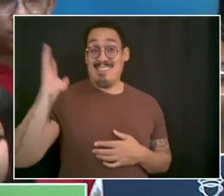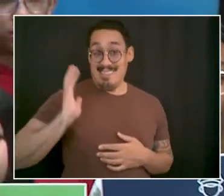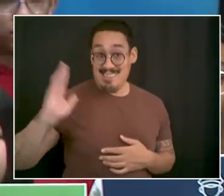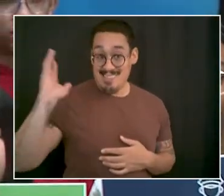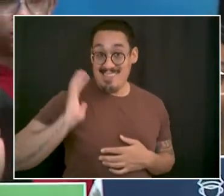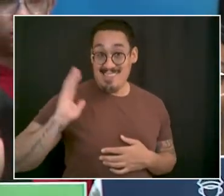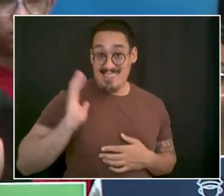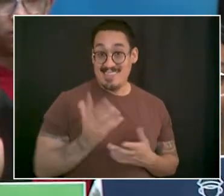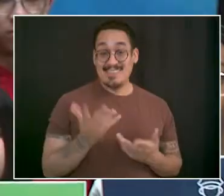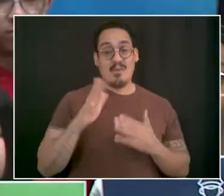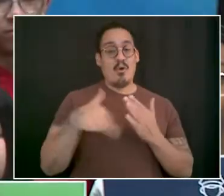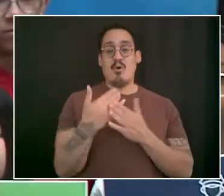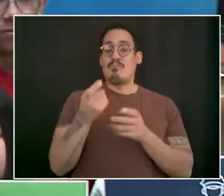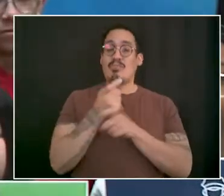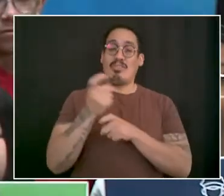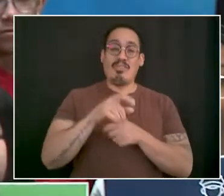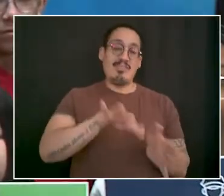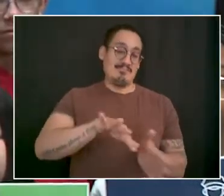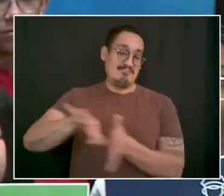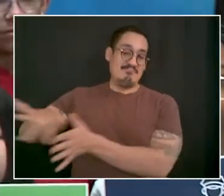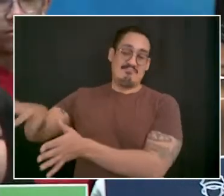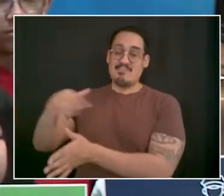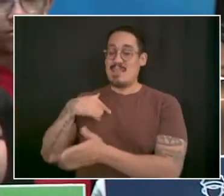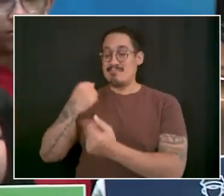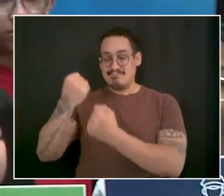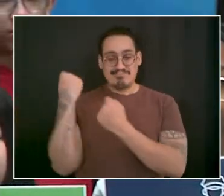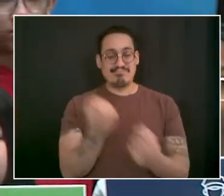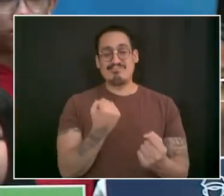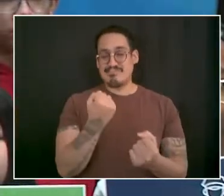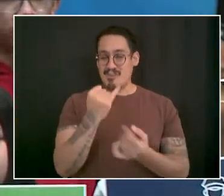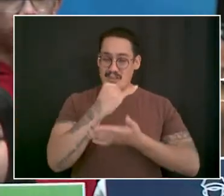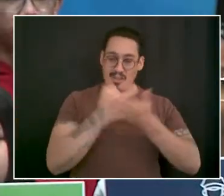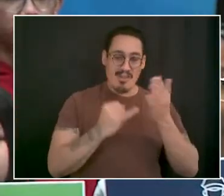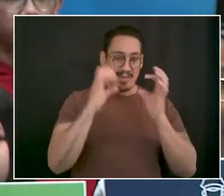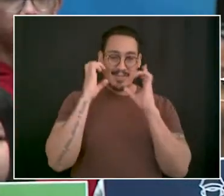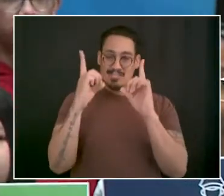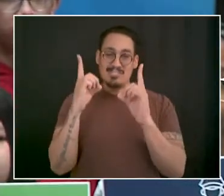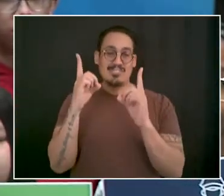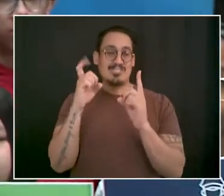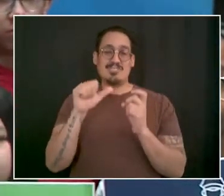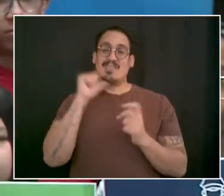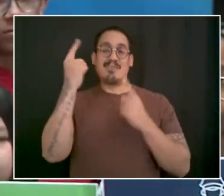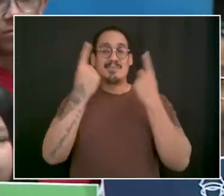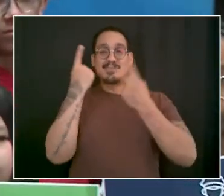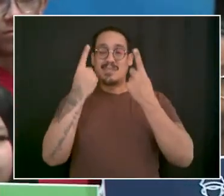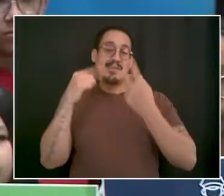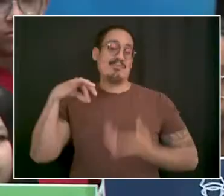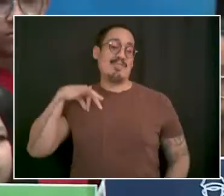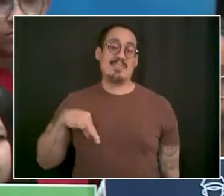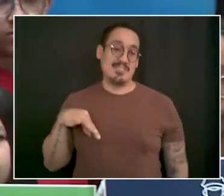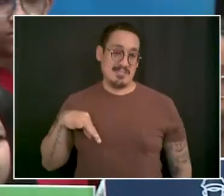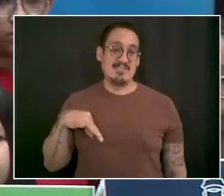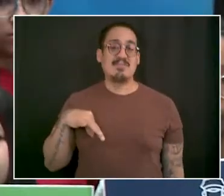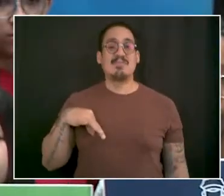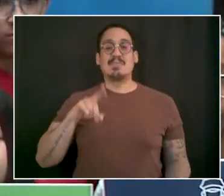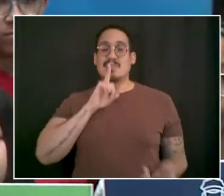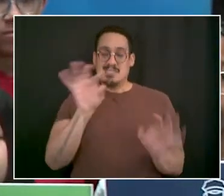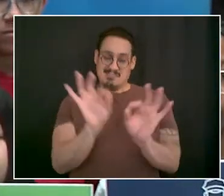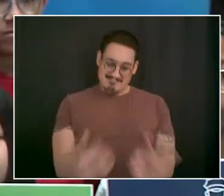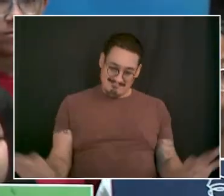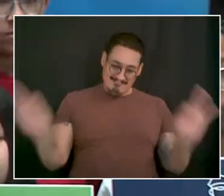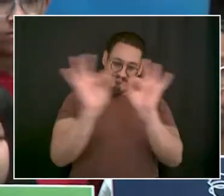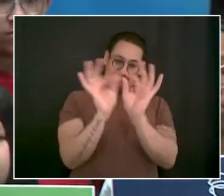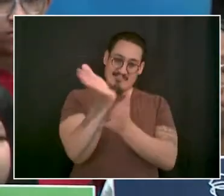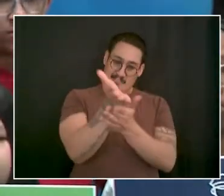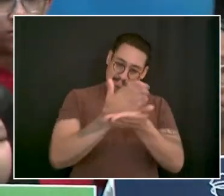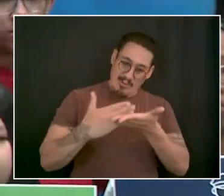all joking aside, I strongly believe arts education should not be considered a privilege. It is an essential part of